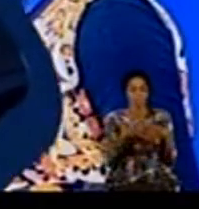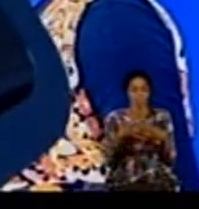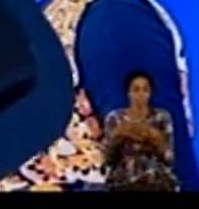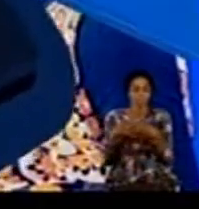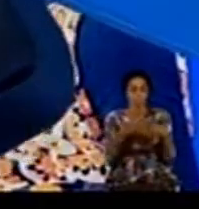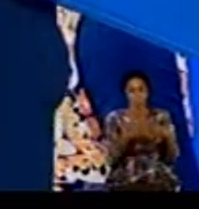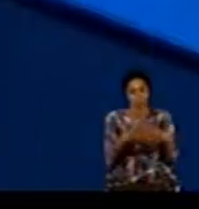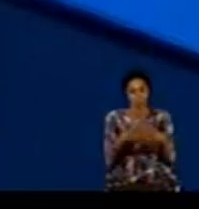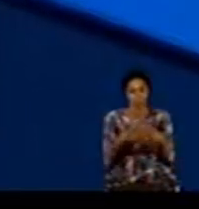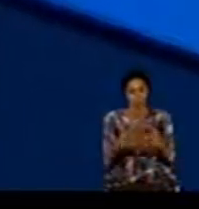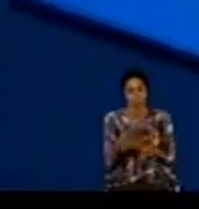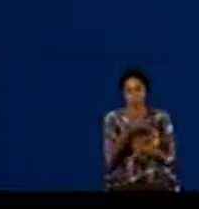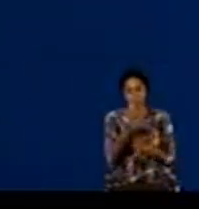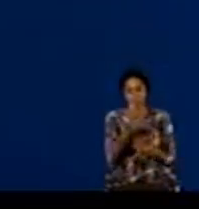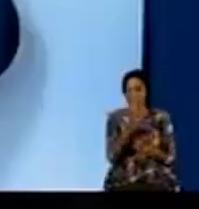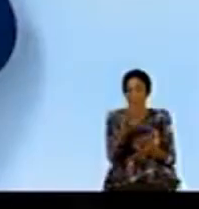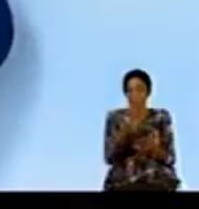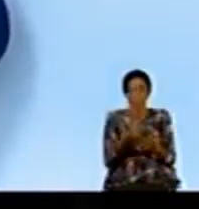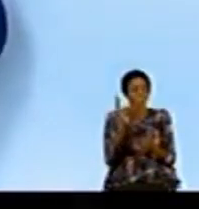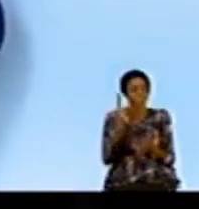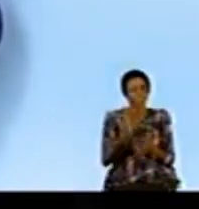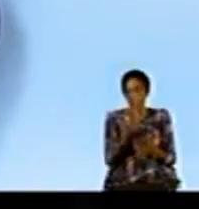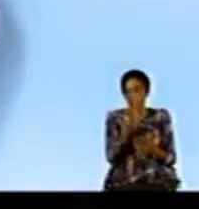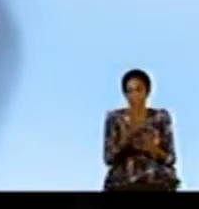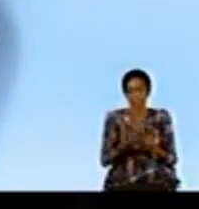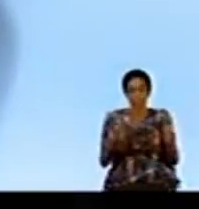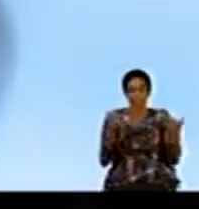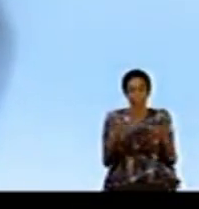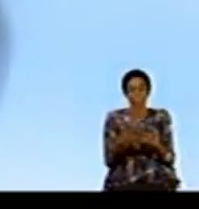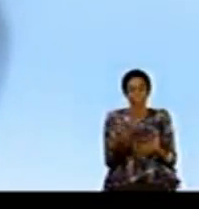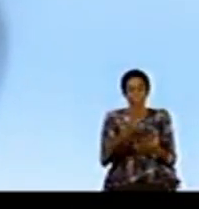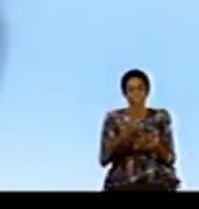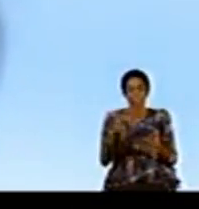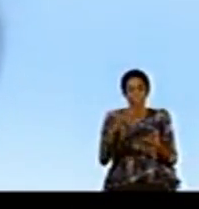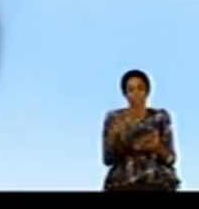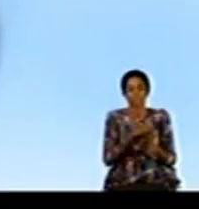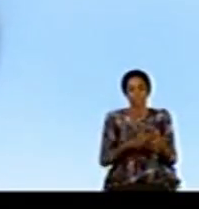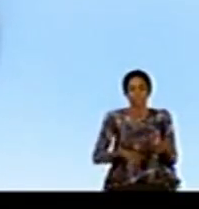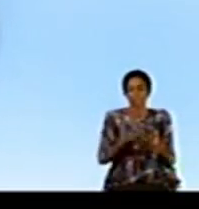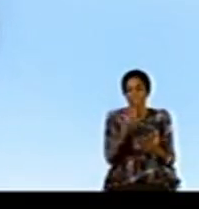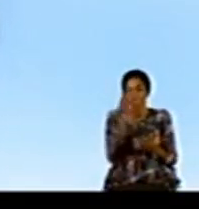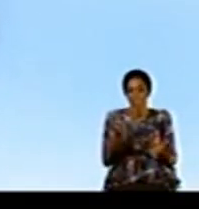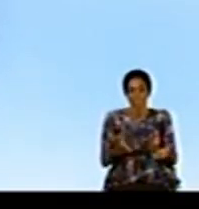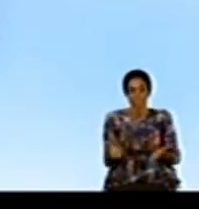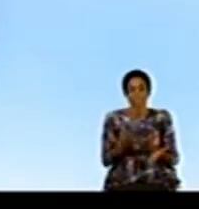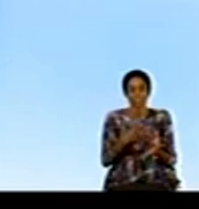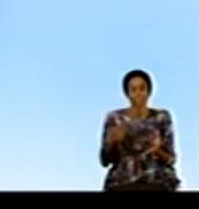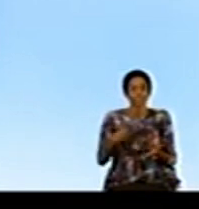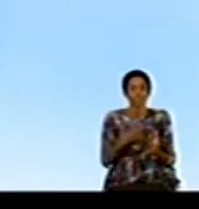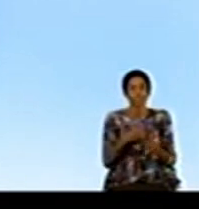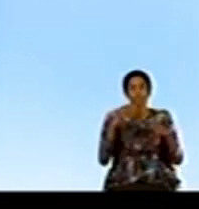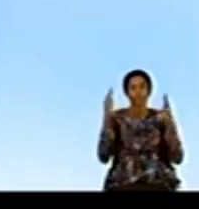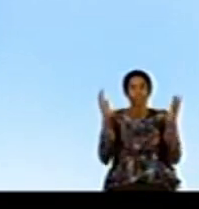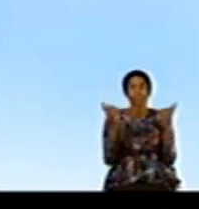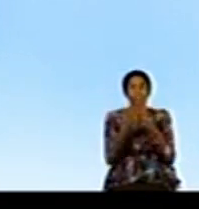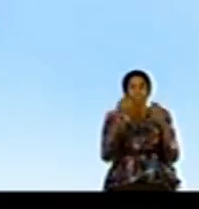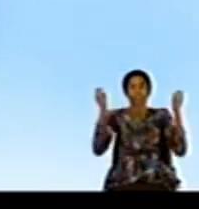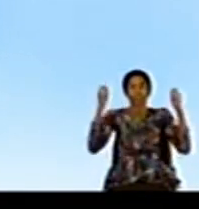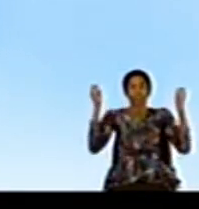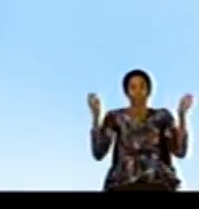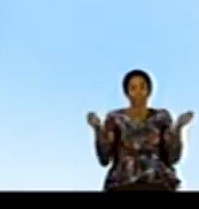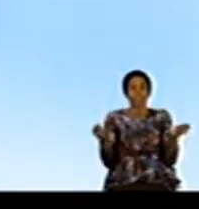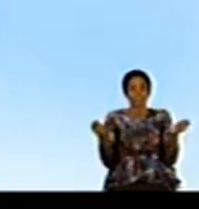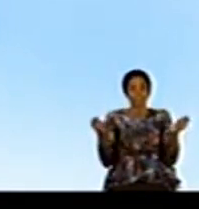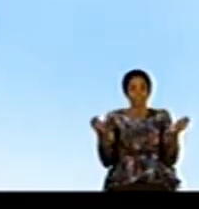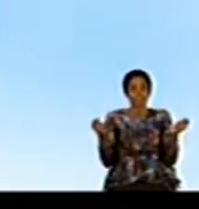Indeed, it's going to be great tonight. The Spirit of the Lord is here. Yes. And as we celebrate 1 year of great works of the Lord in our